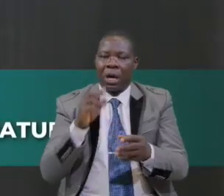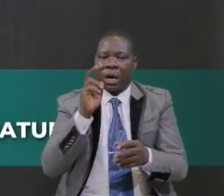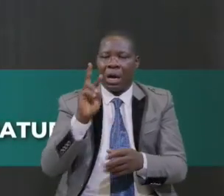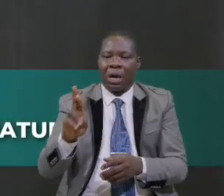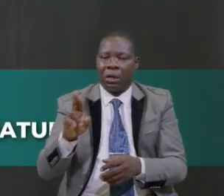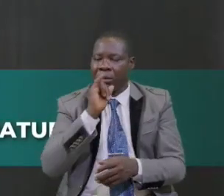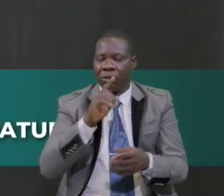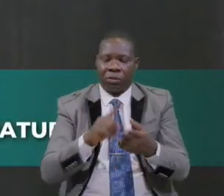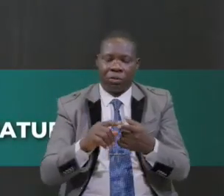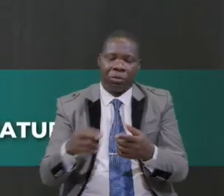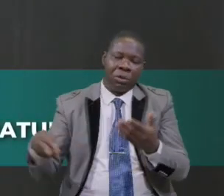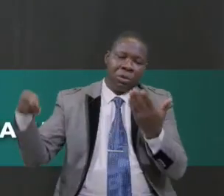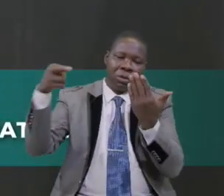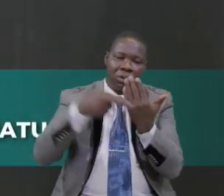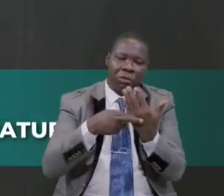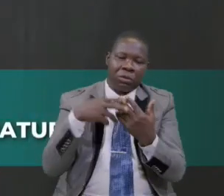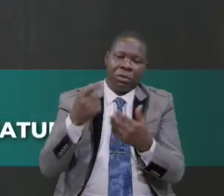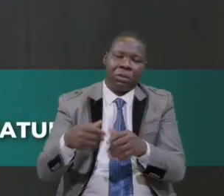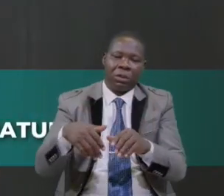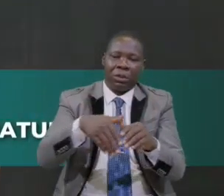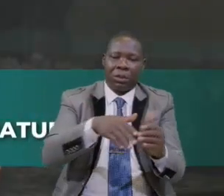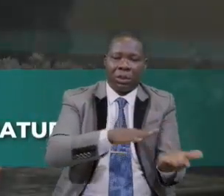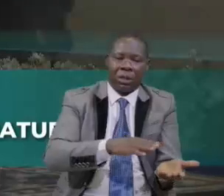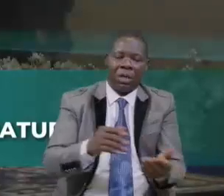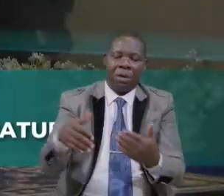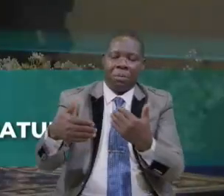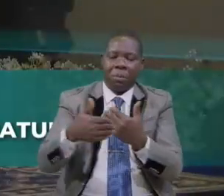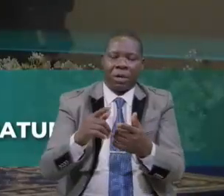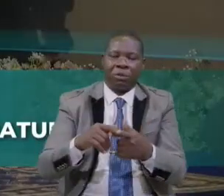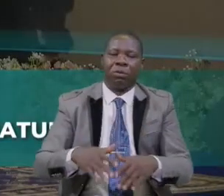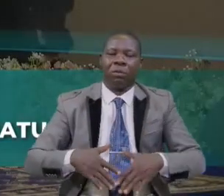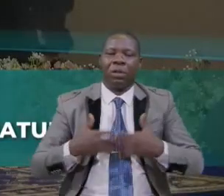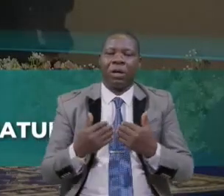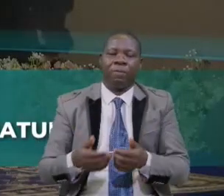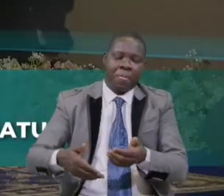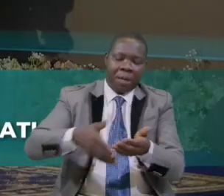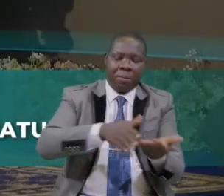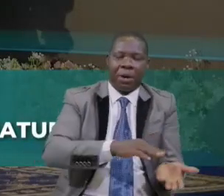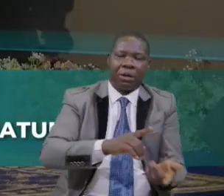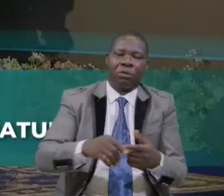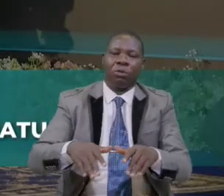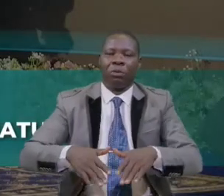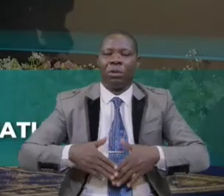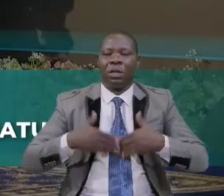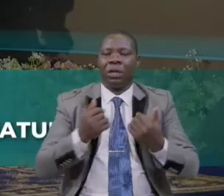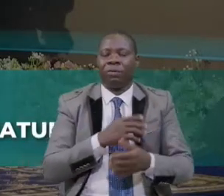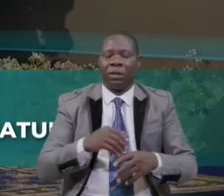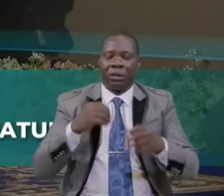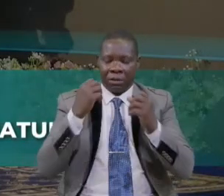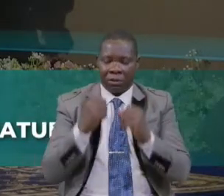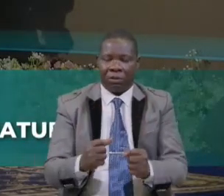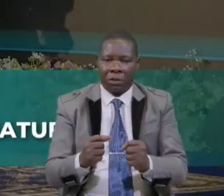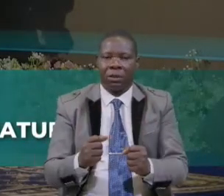the dead back to life. Back to life and strength and soundness.